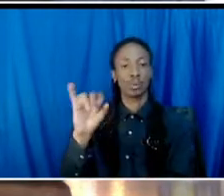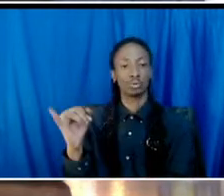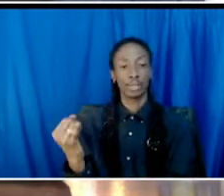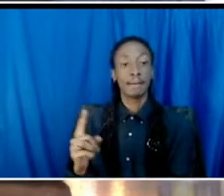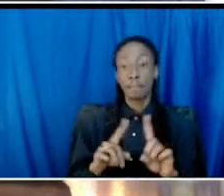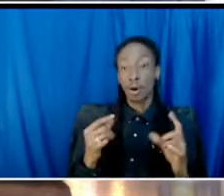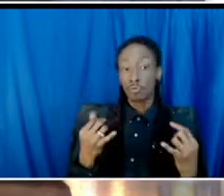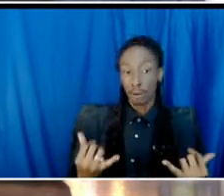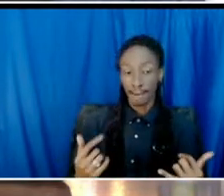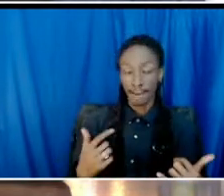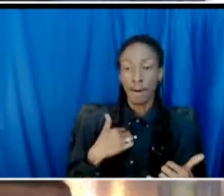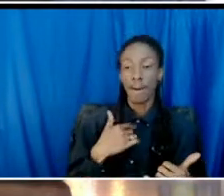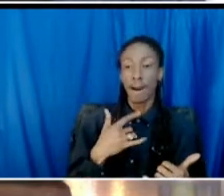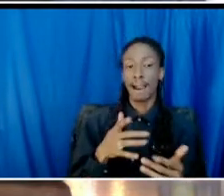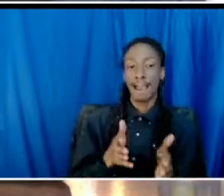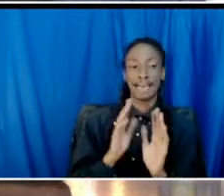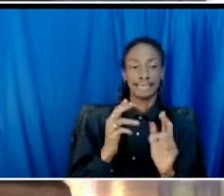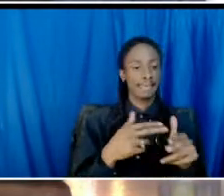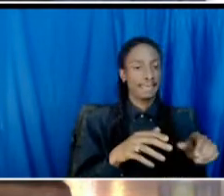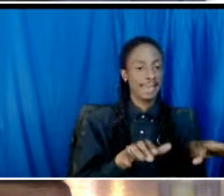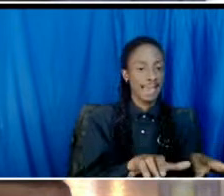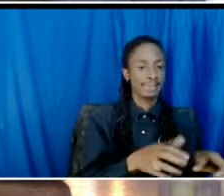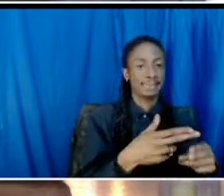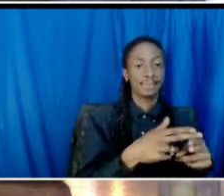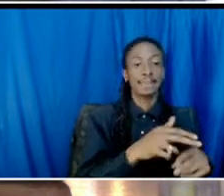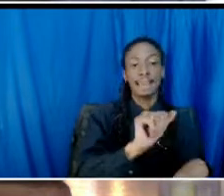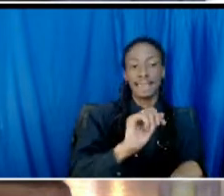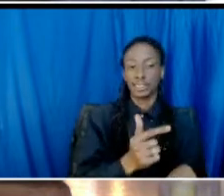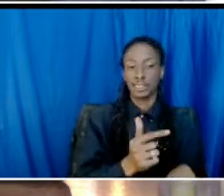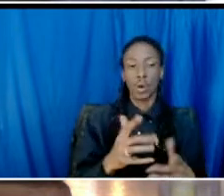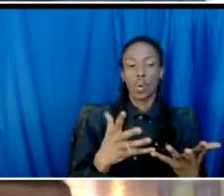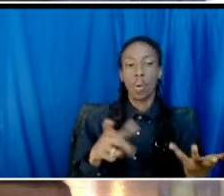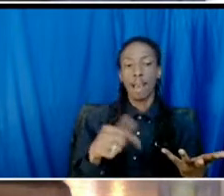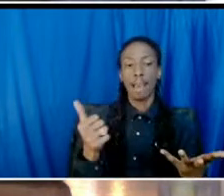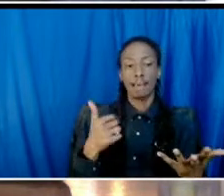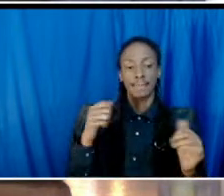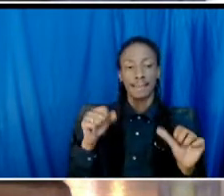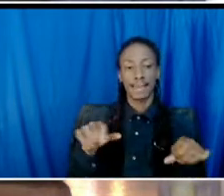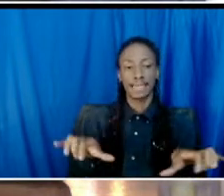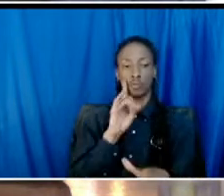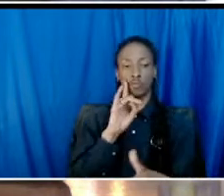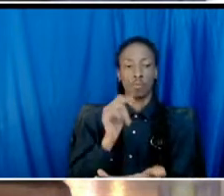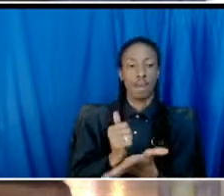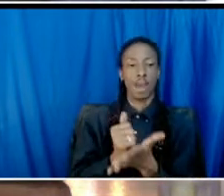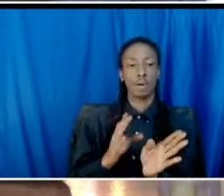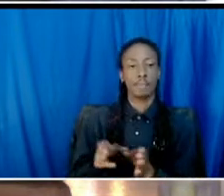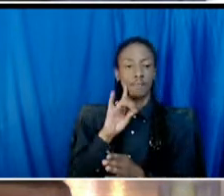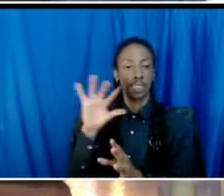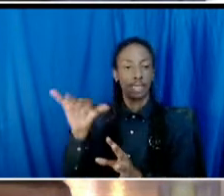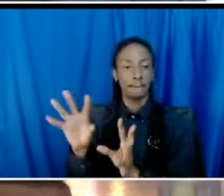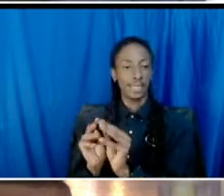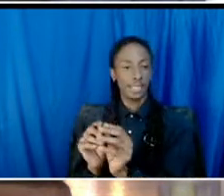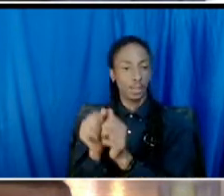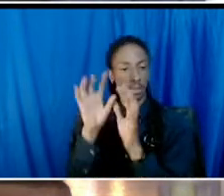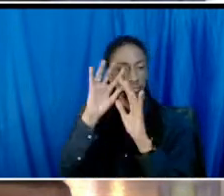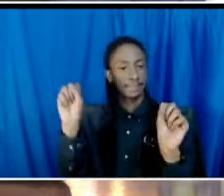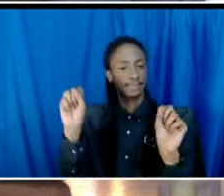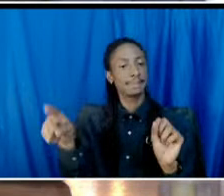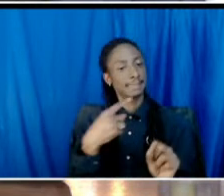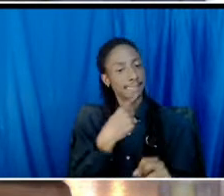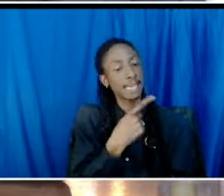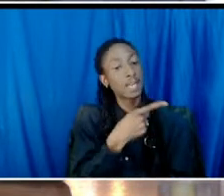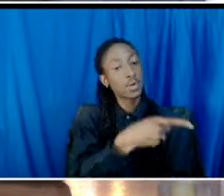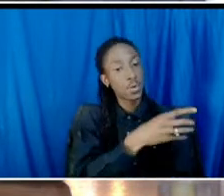the acting AG, what else can I do to help prepare for this meeting at the Oval Office? And he said, you and Pat should get